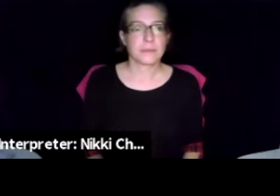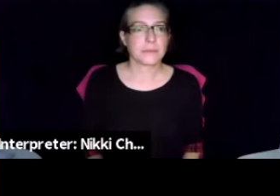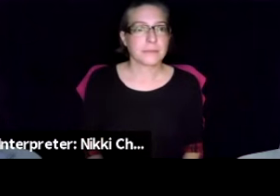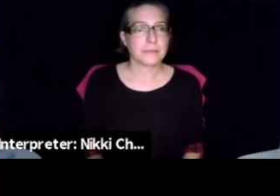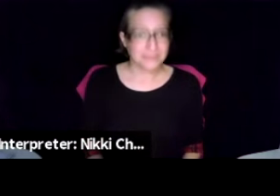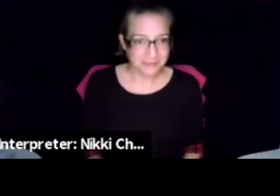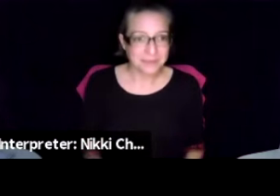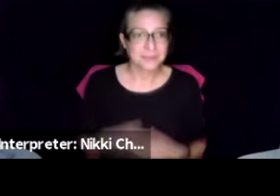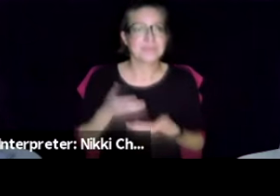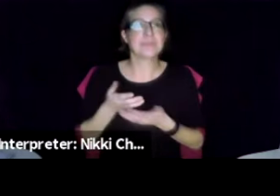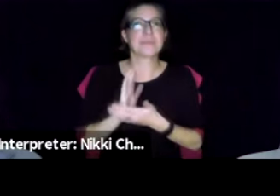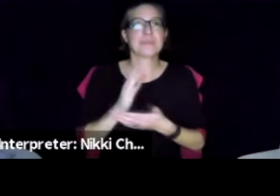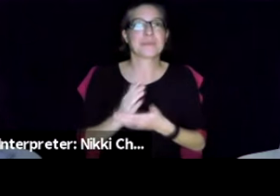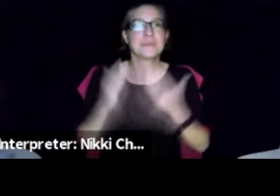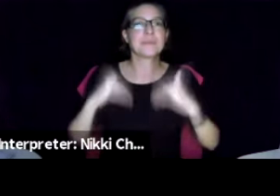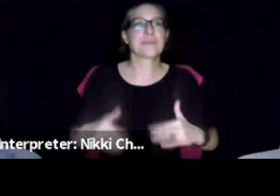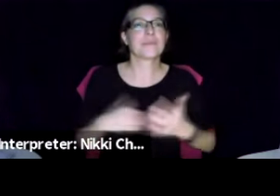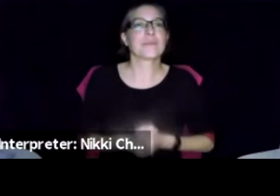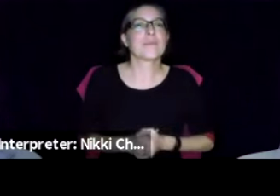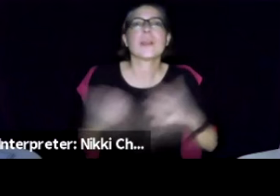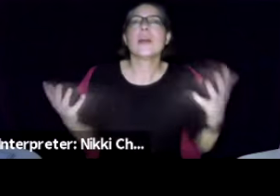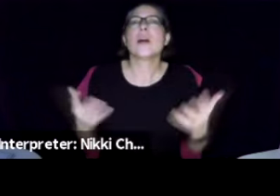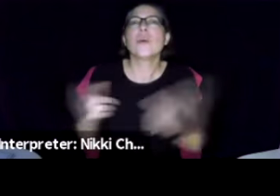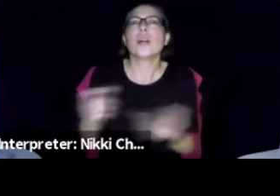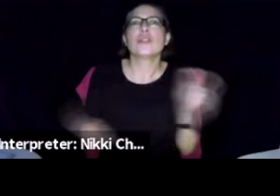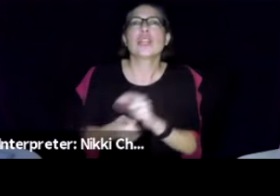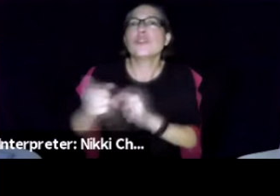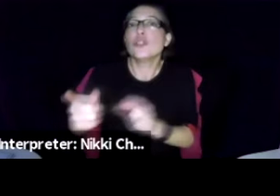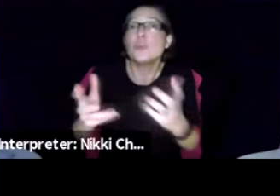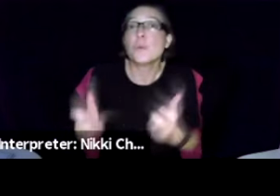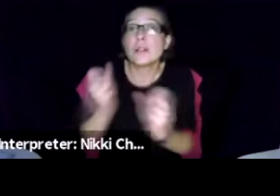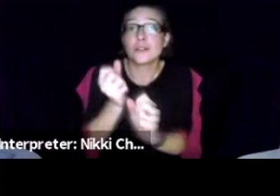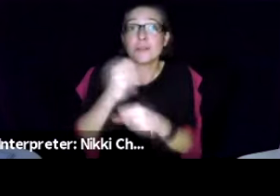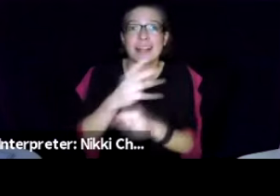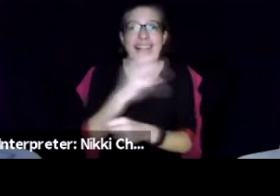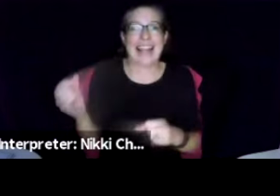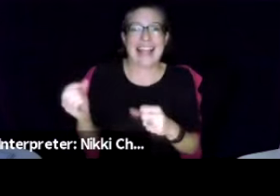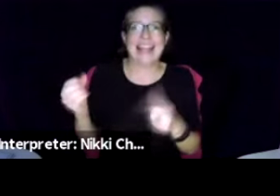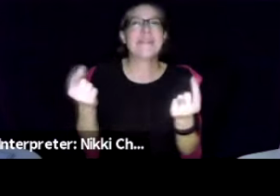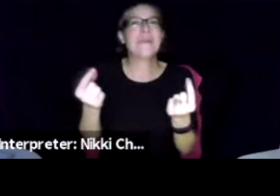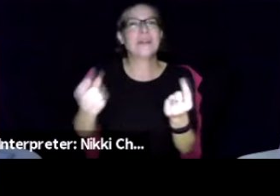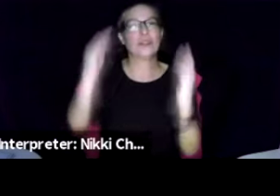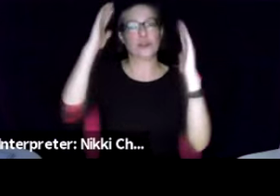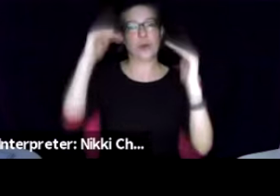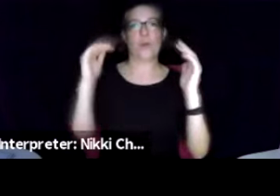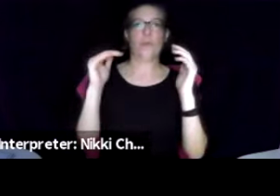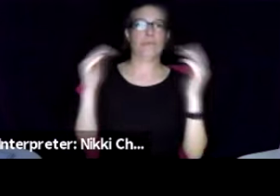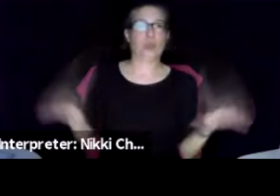All right. What change do you want to make, and what do you hope to do with your results?